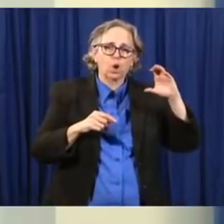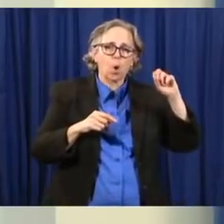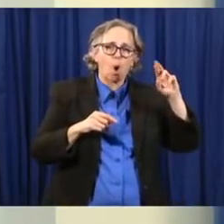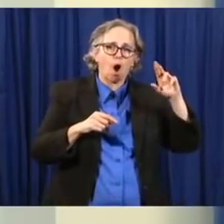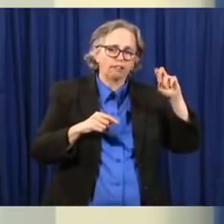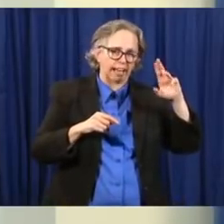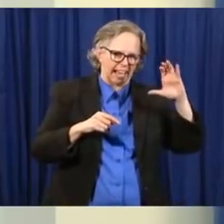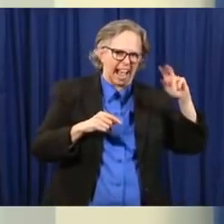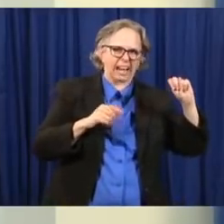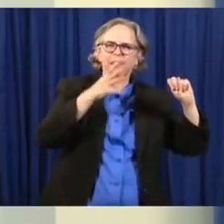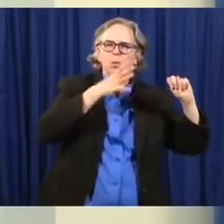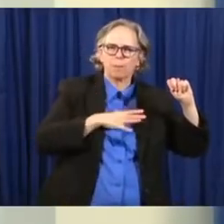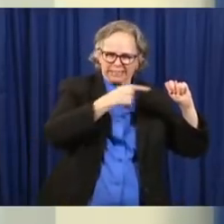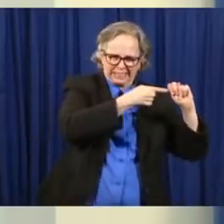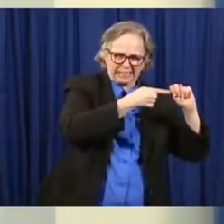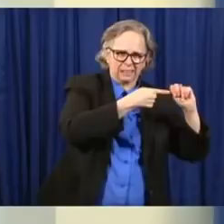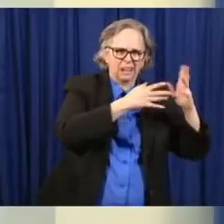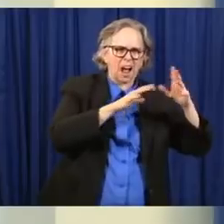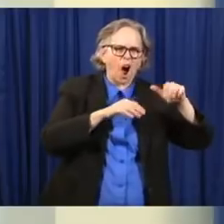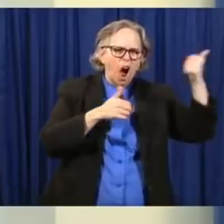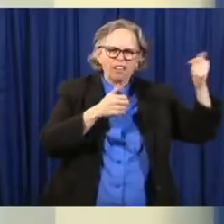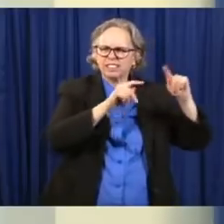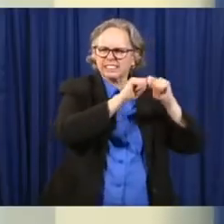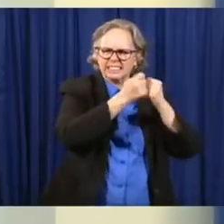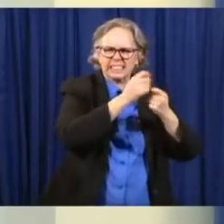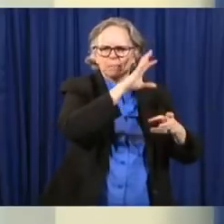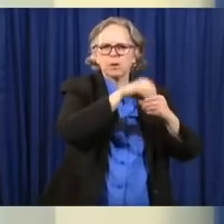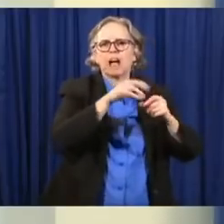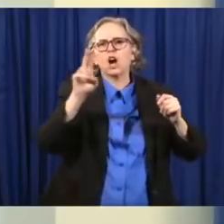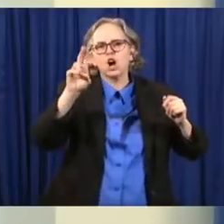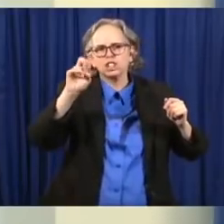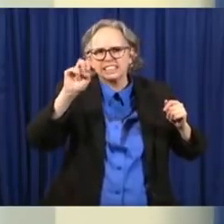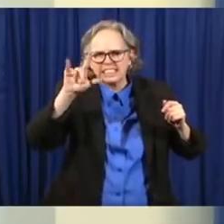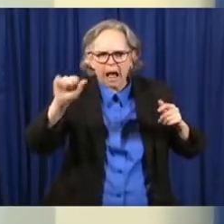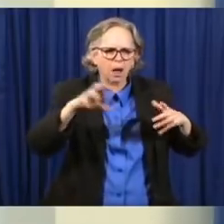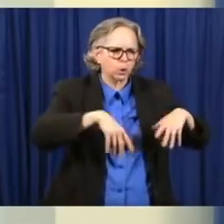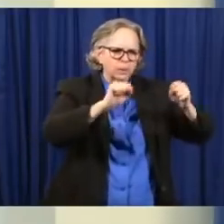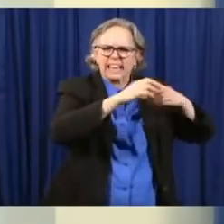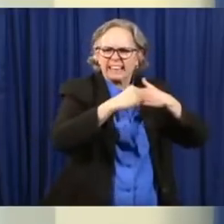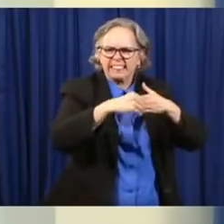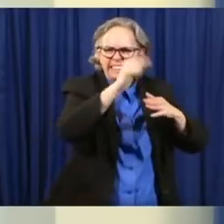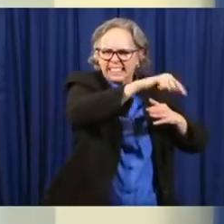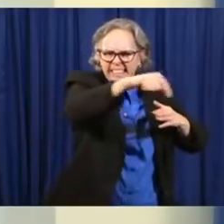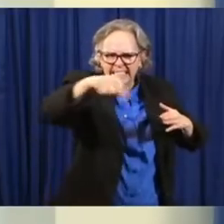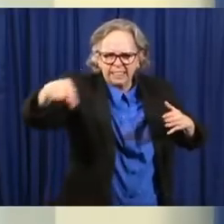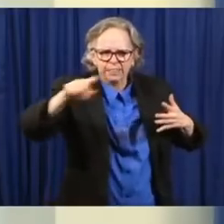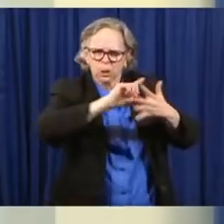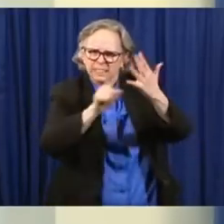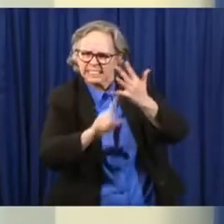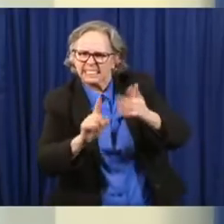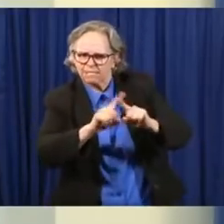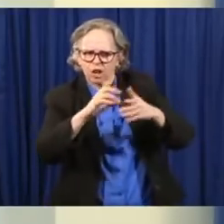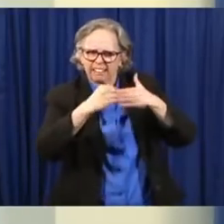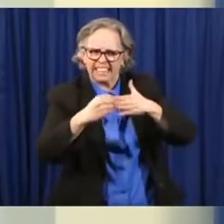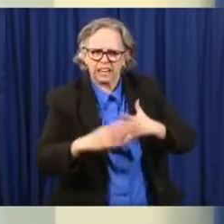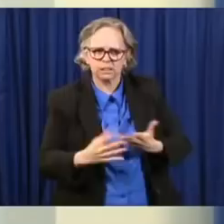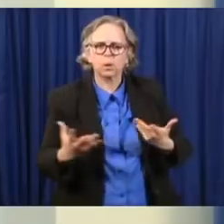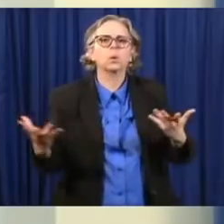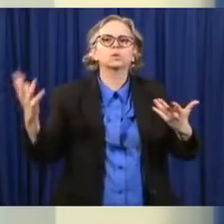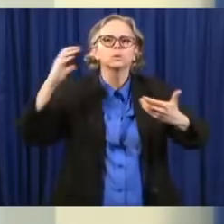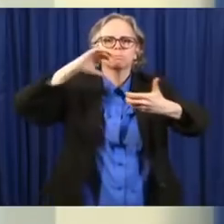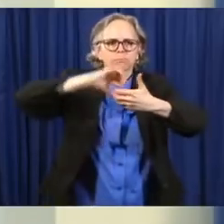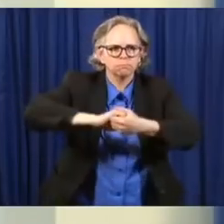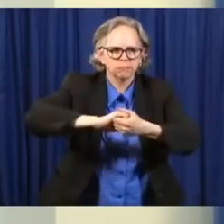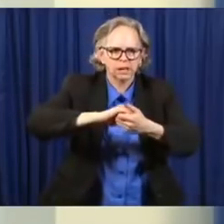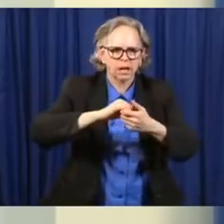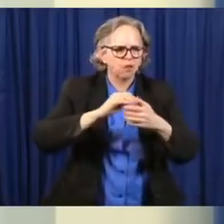Ursel McElroy, a whole team of people who've worked tirelessly to build relationships with the nursing homes and the prisons